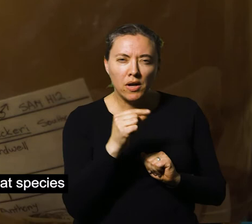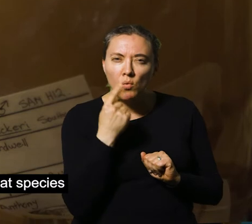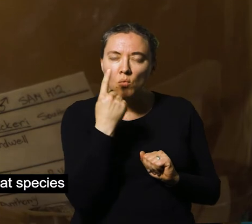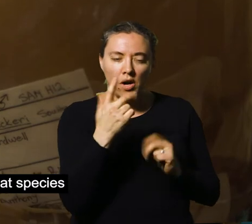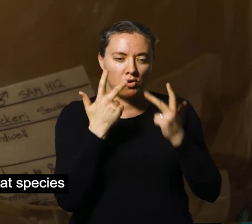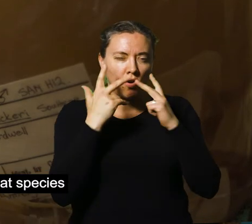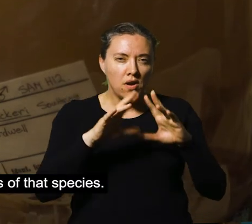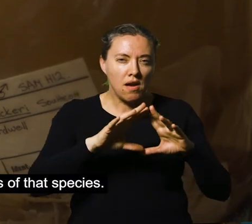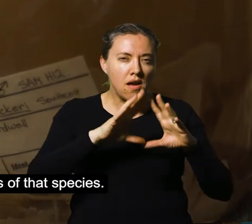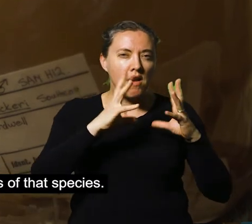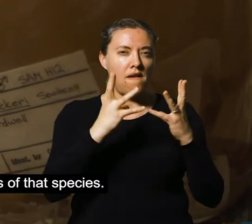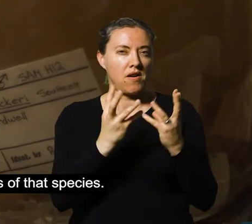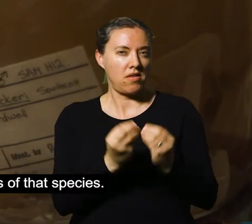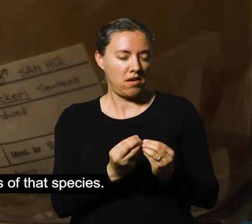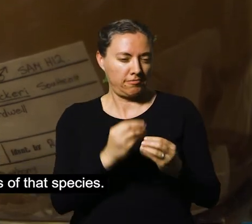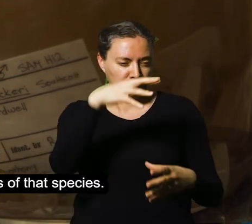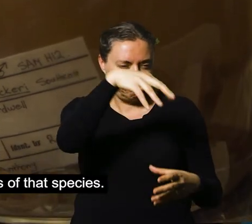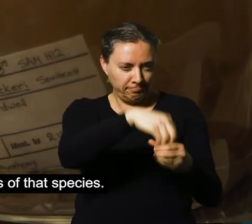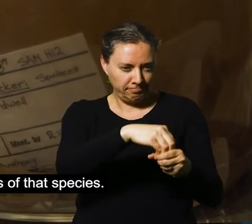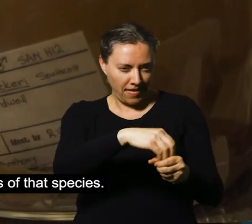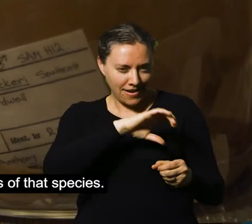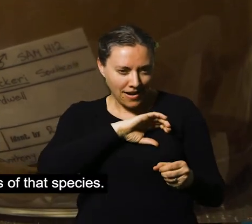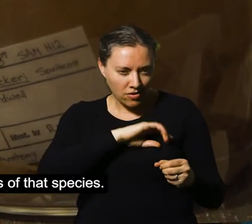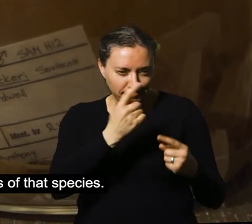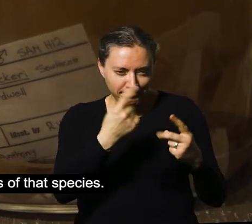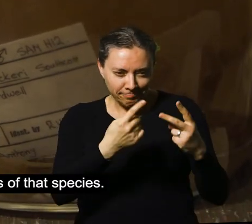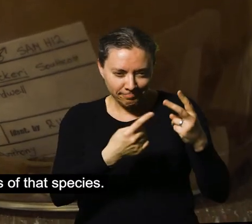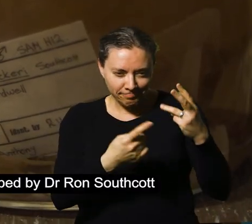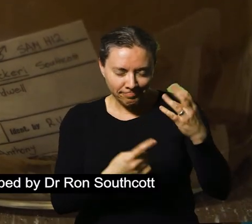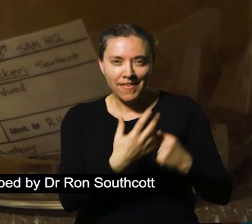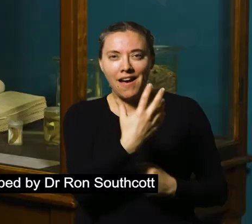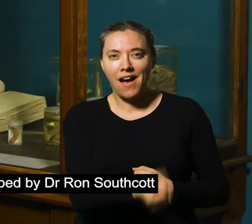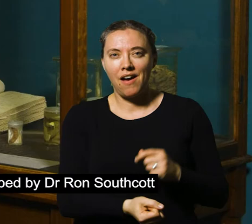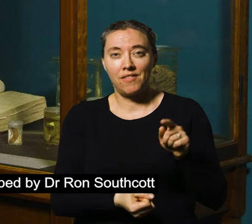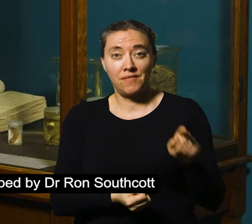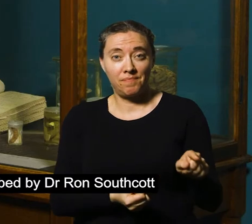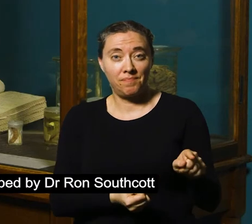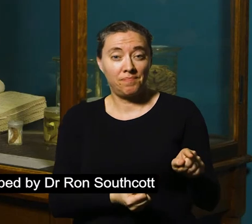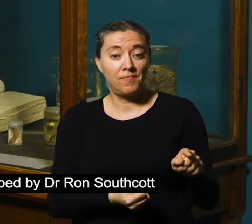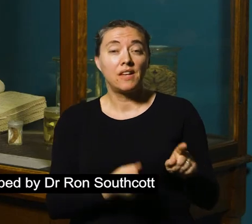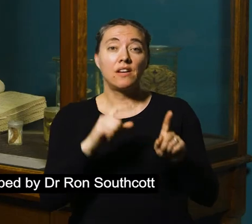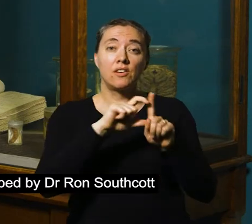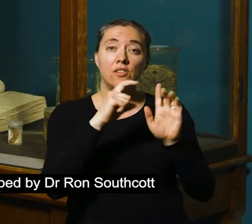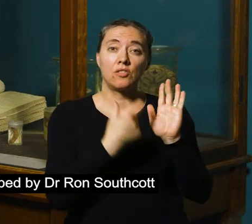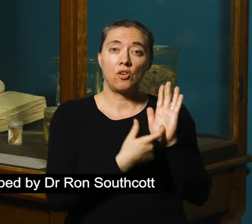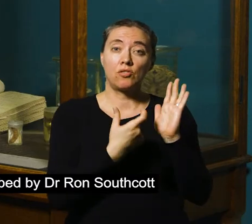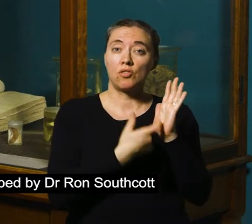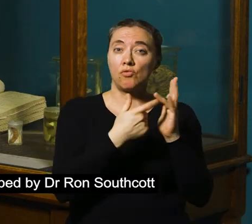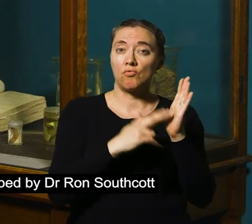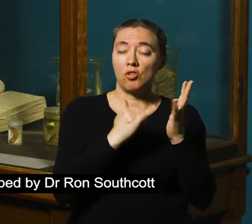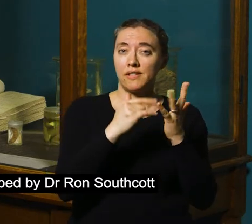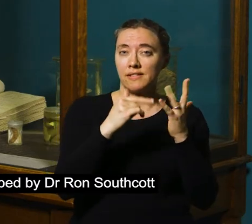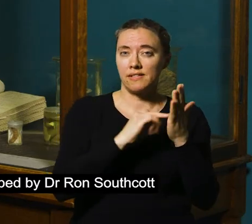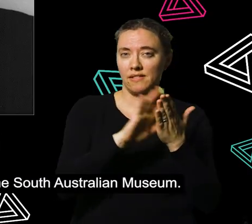exemplar of that species, and it has all the characteristics of that species. So this particular specimen was described by Dr.